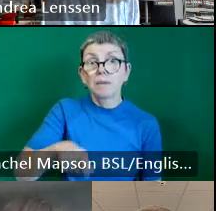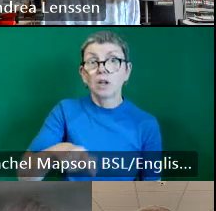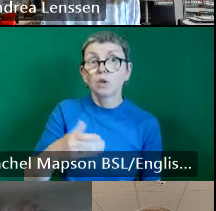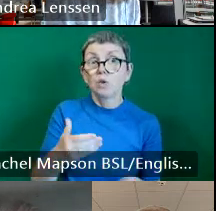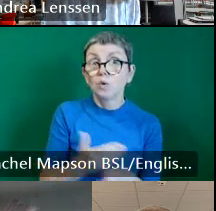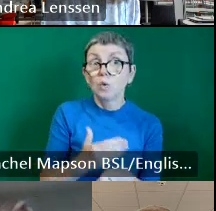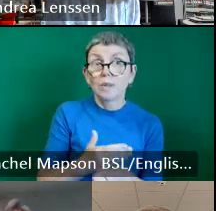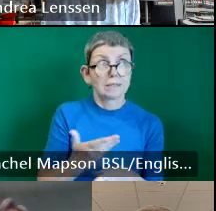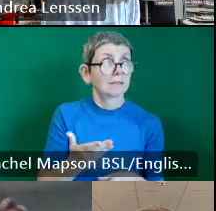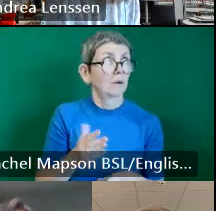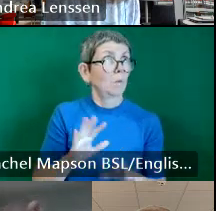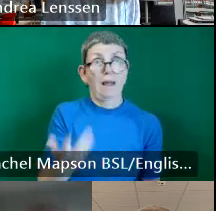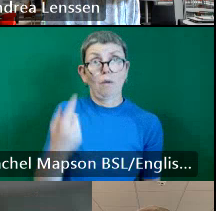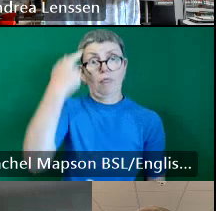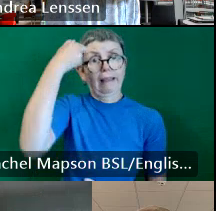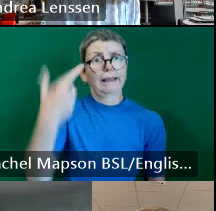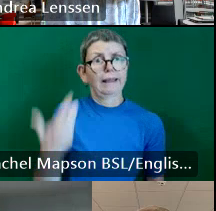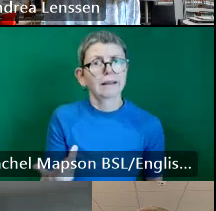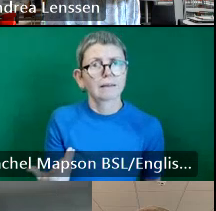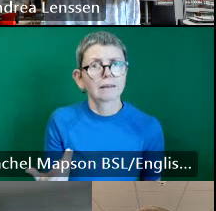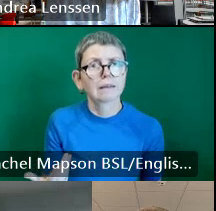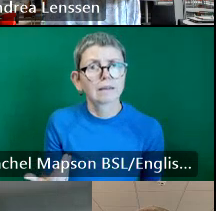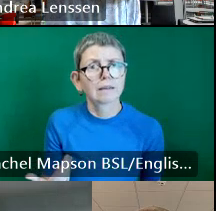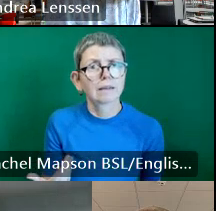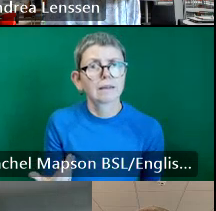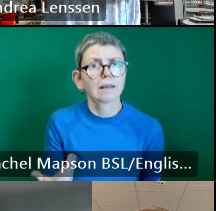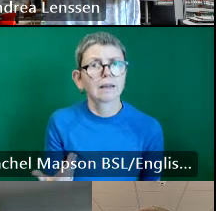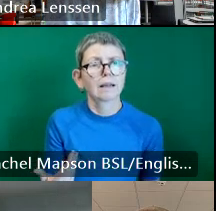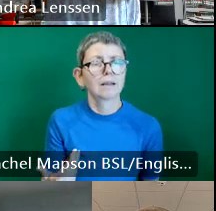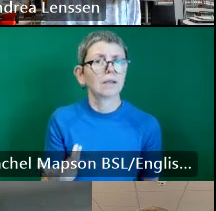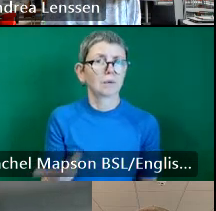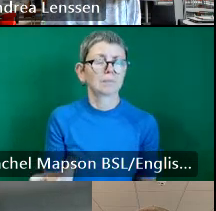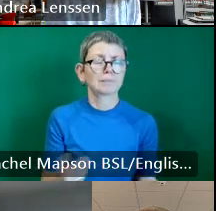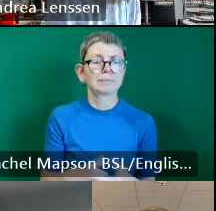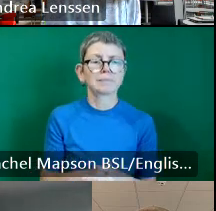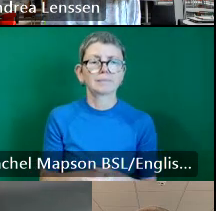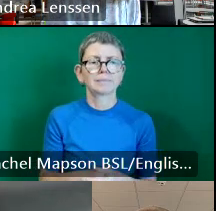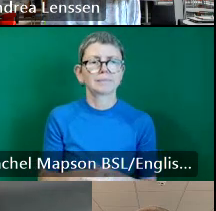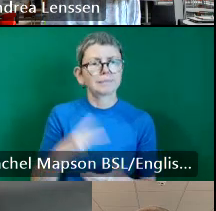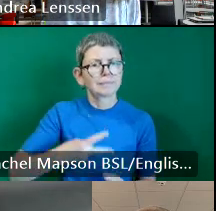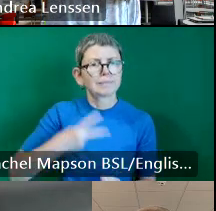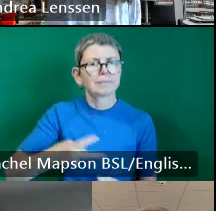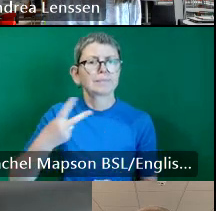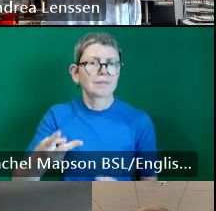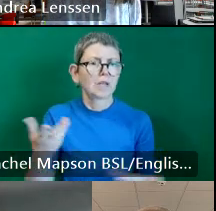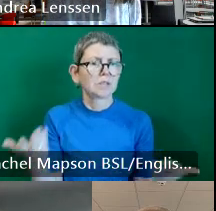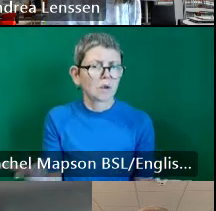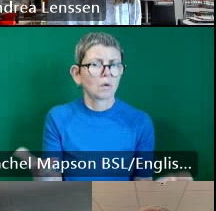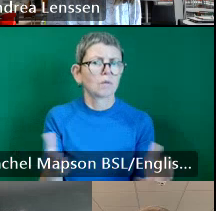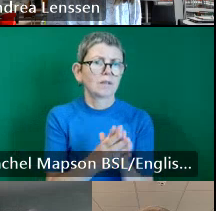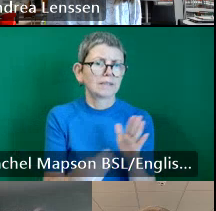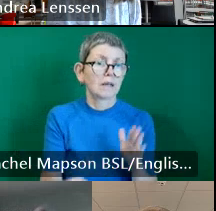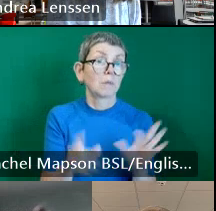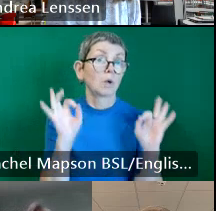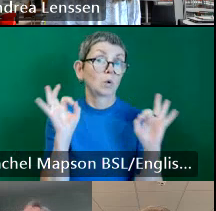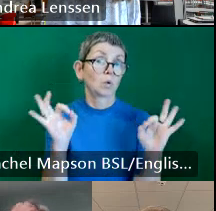it happens so often that it's just intuitive to some. And I will show you, this is a great